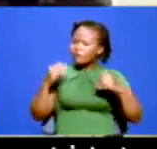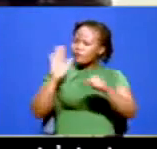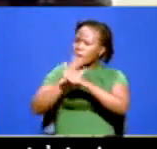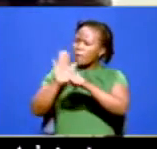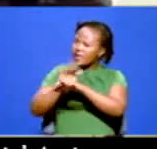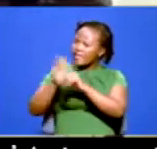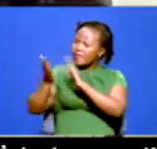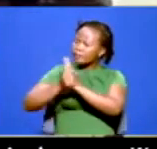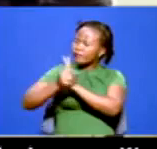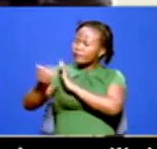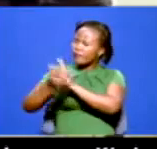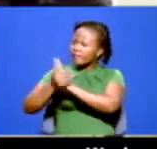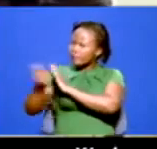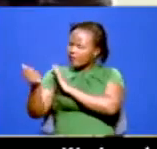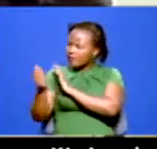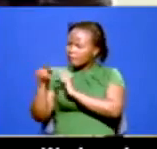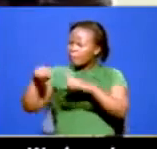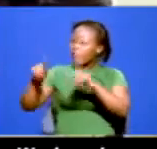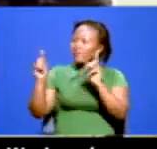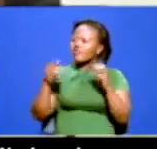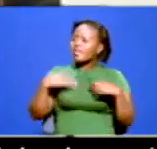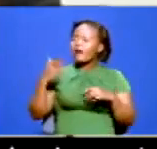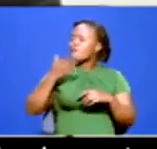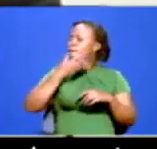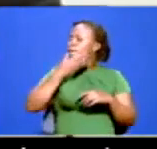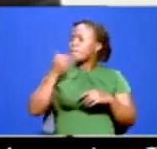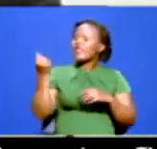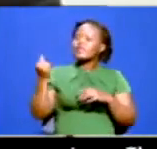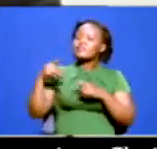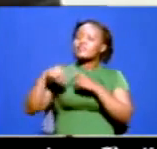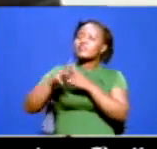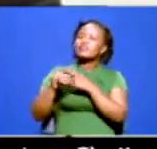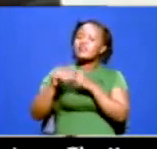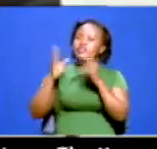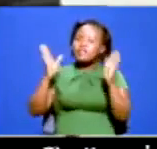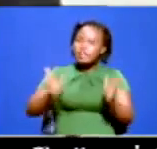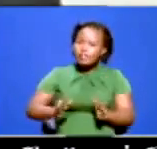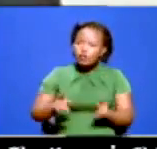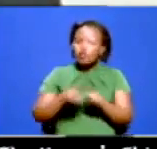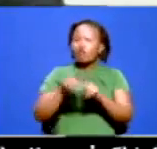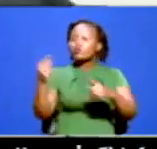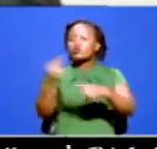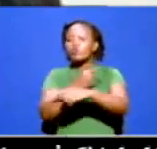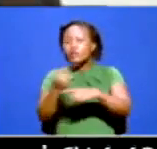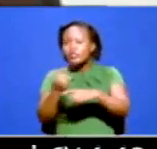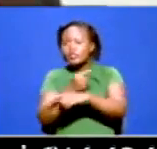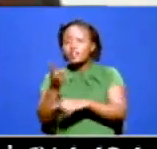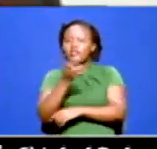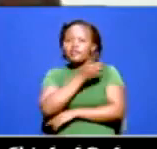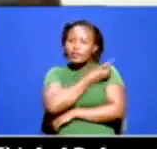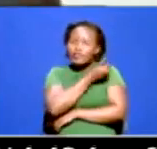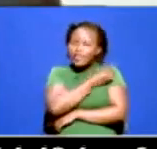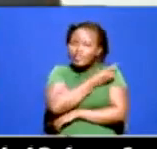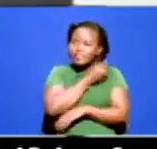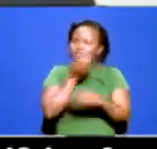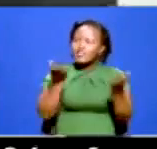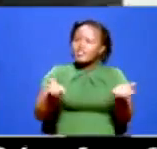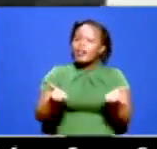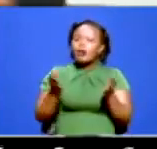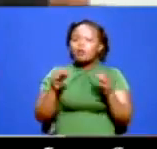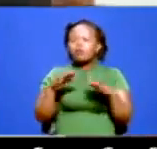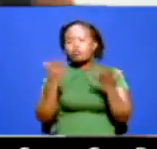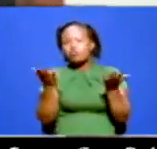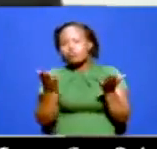fact that KDF has some of the best engineers, some of the best trained doctors. And now I'm into the aspect of revenue